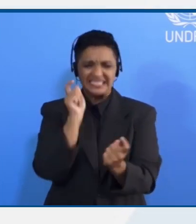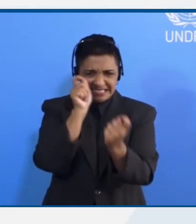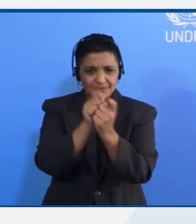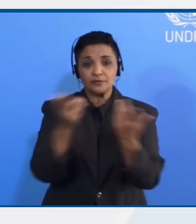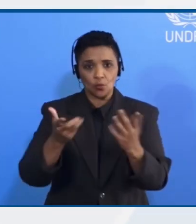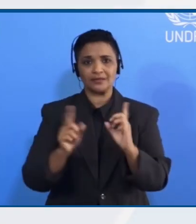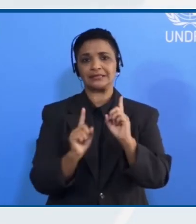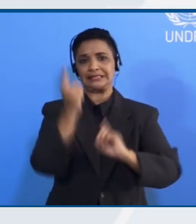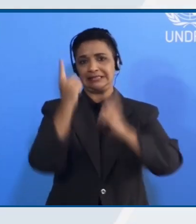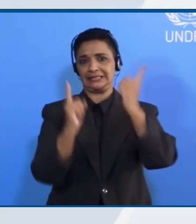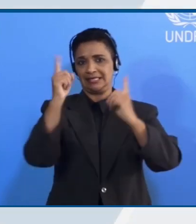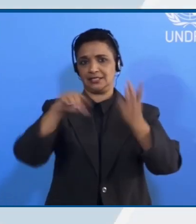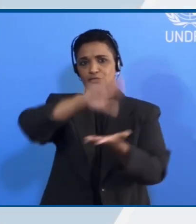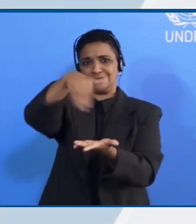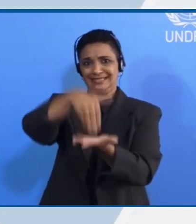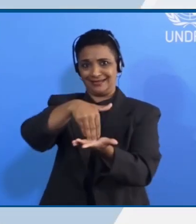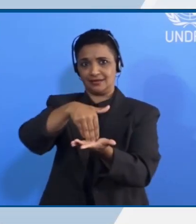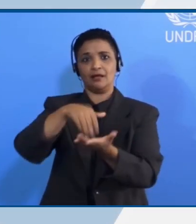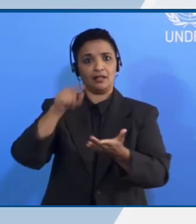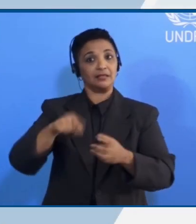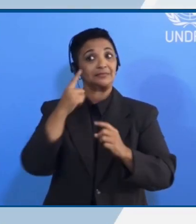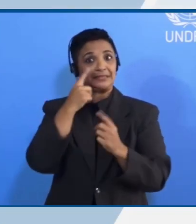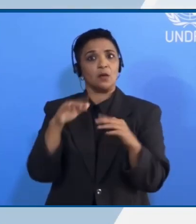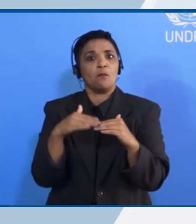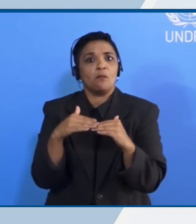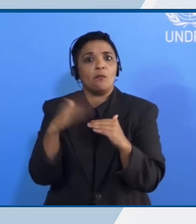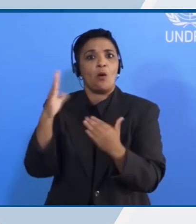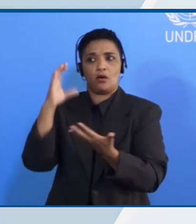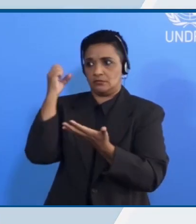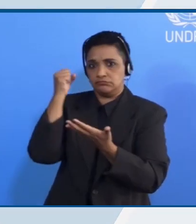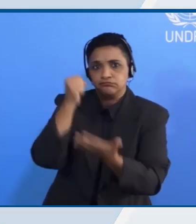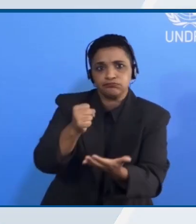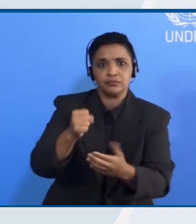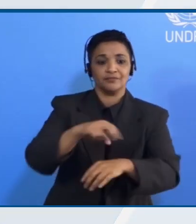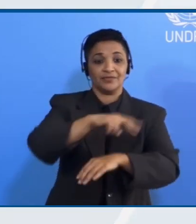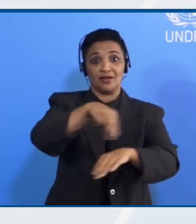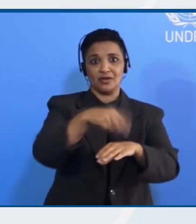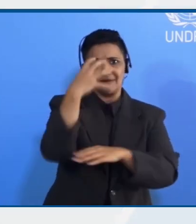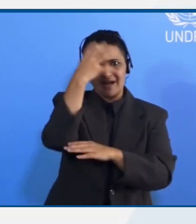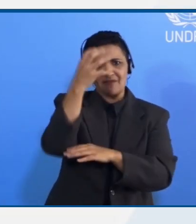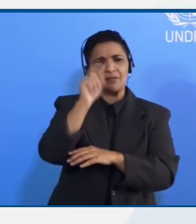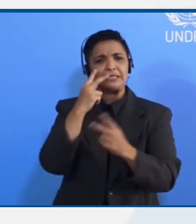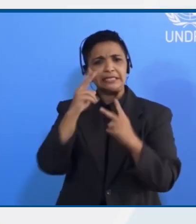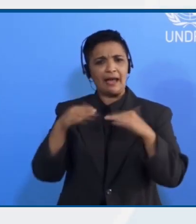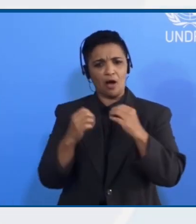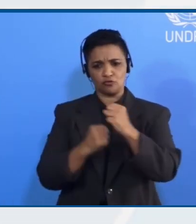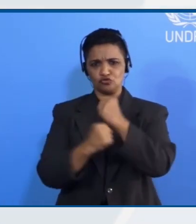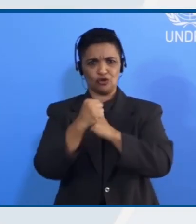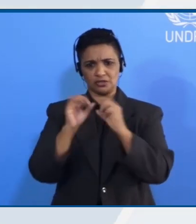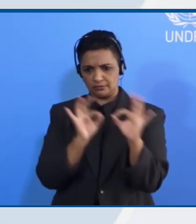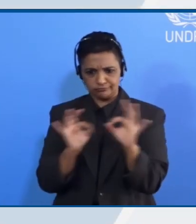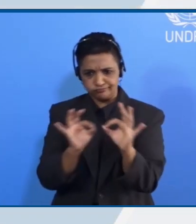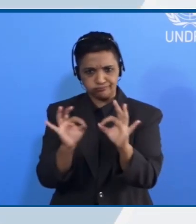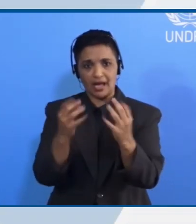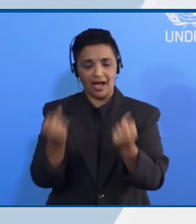a context of more fragile municipal finances requiring, again, national government to intervene and structure the system. So it's all to